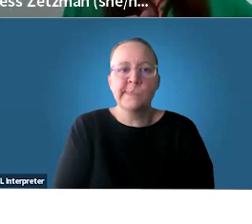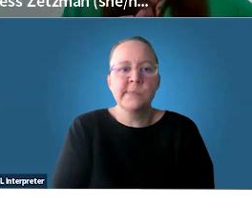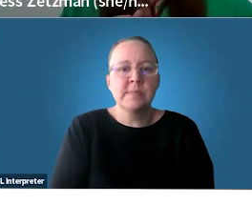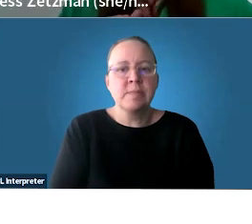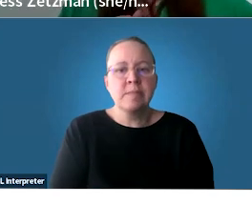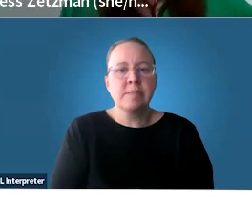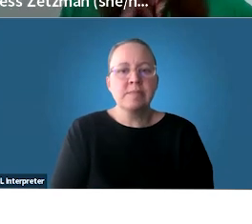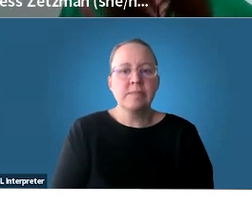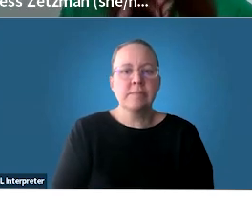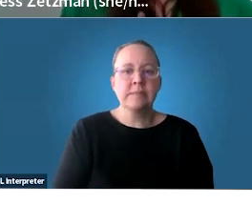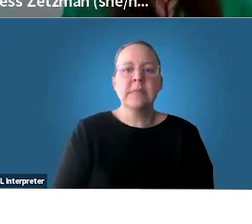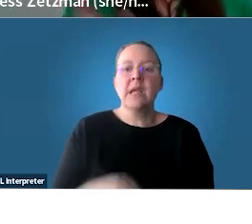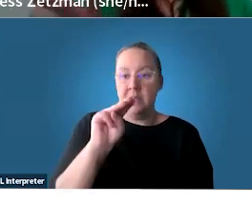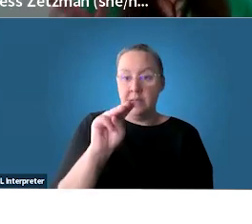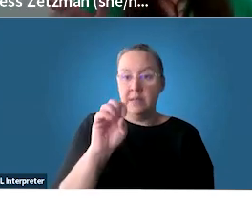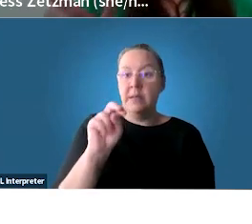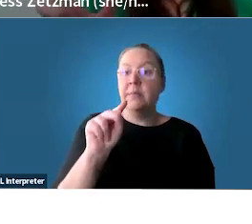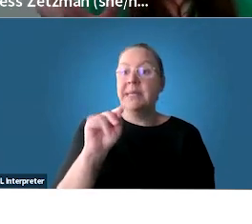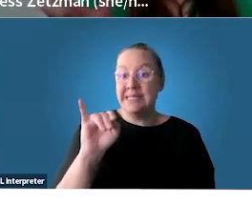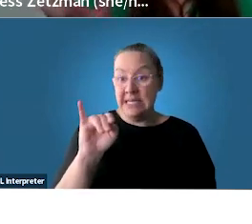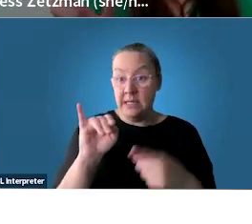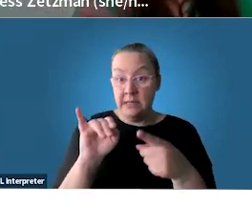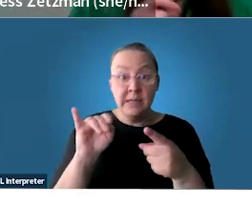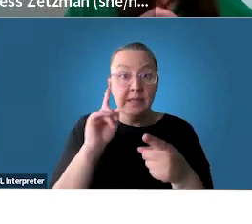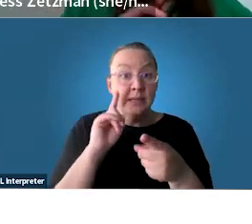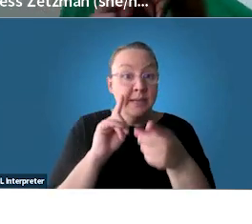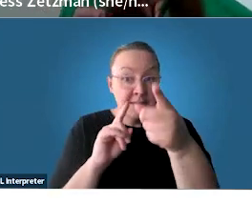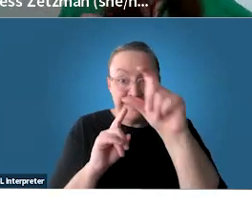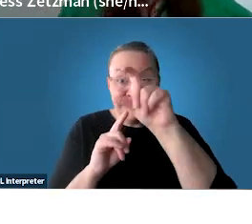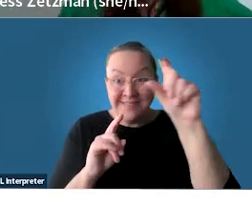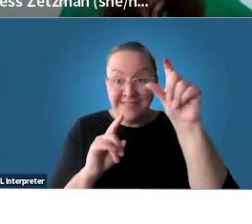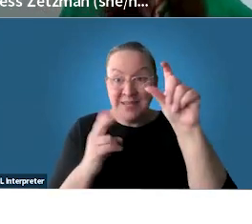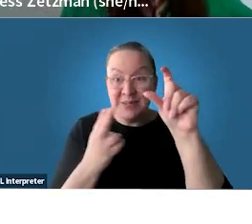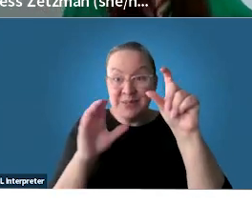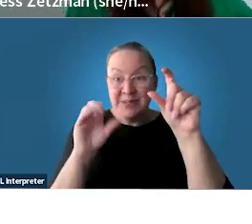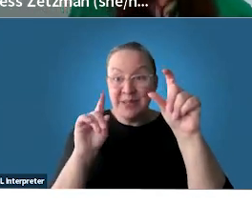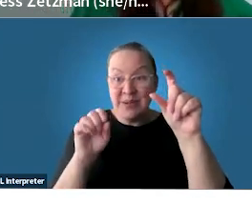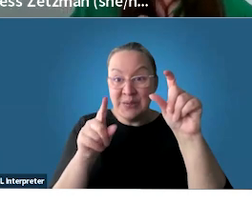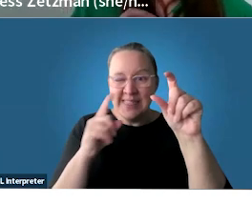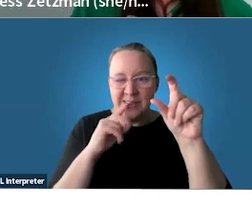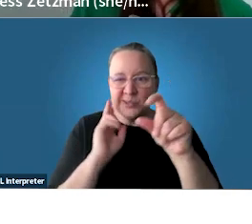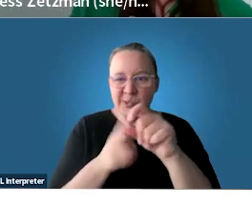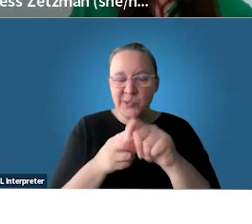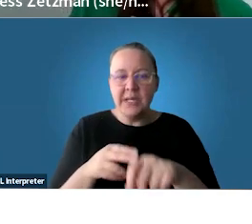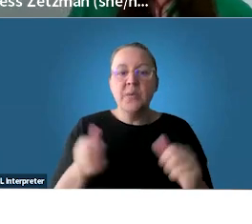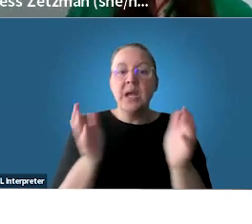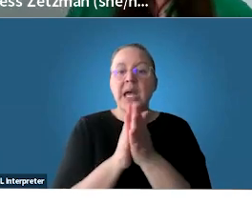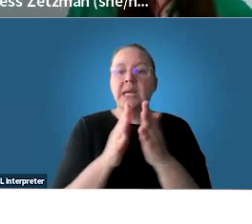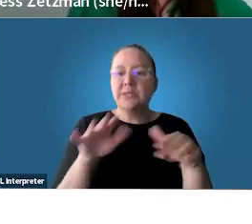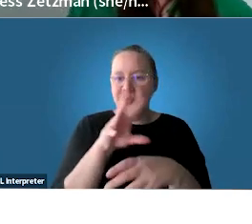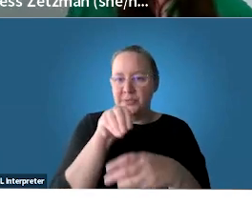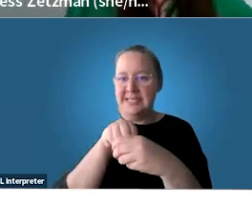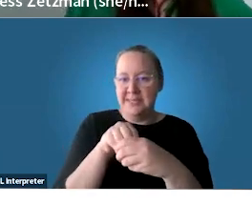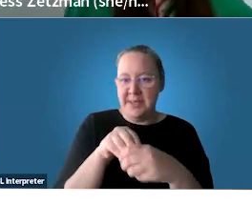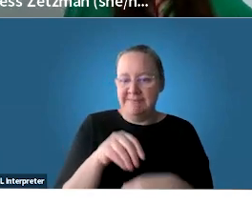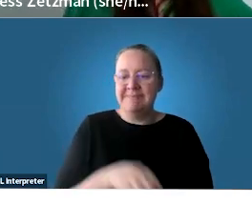And this is where Minty comes in. So if you see at the top, join minty.com and use the code right there. And we're going to ask you to